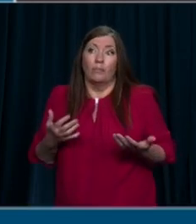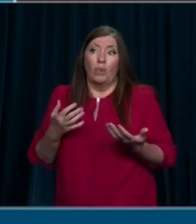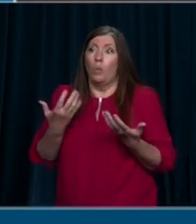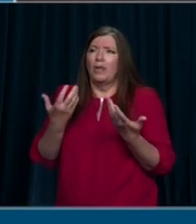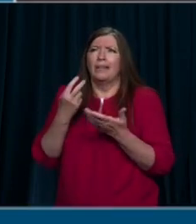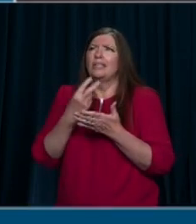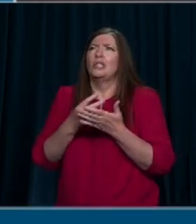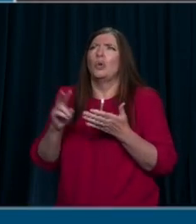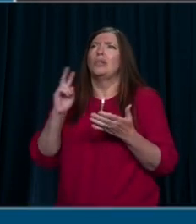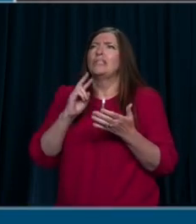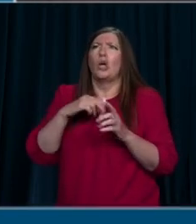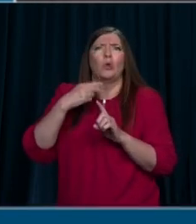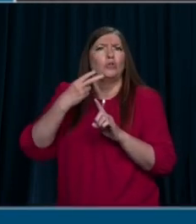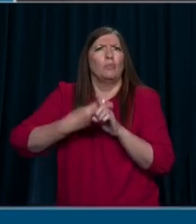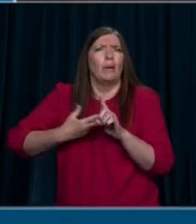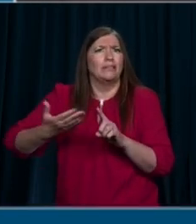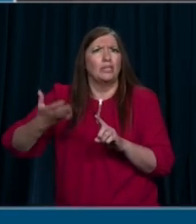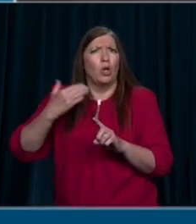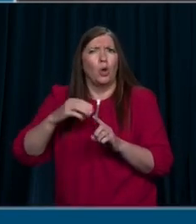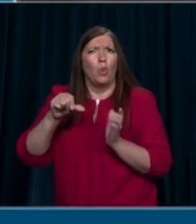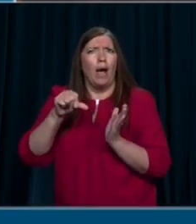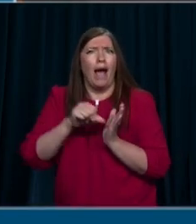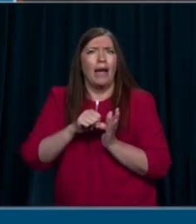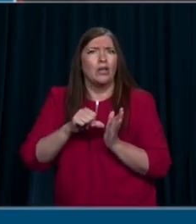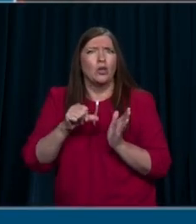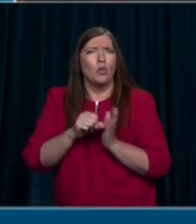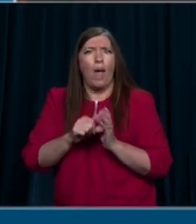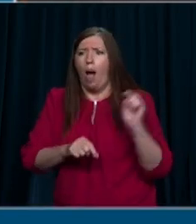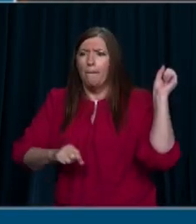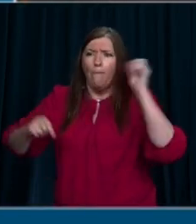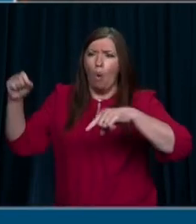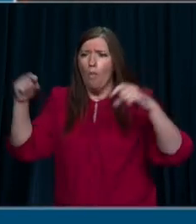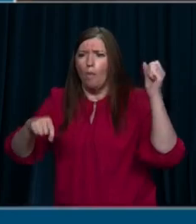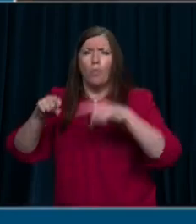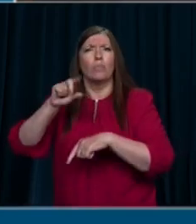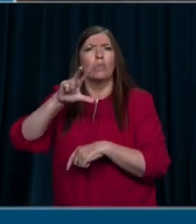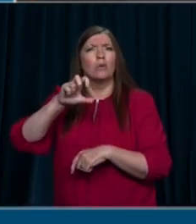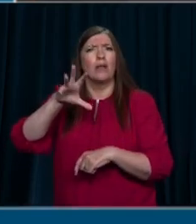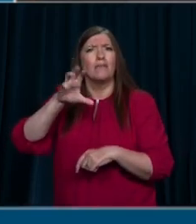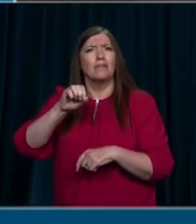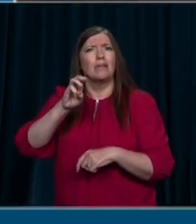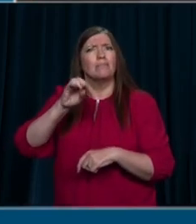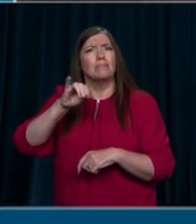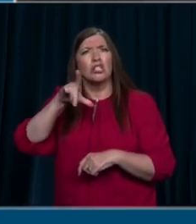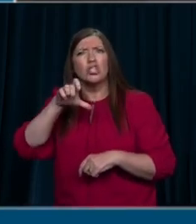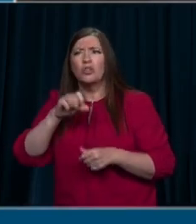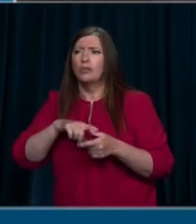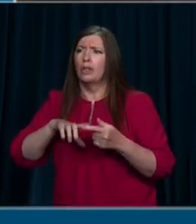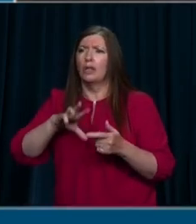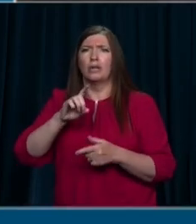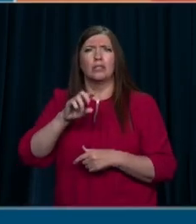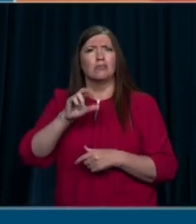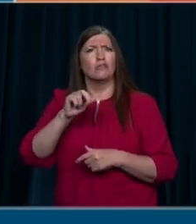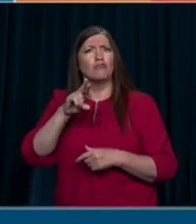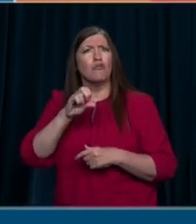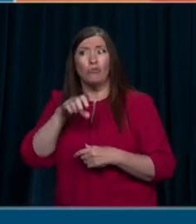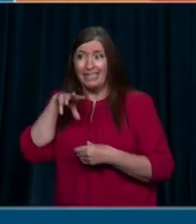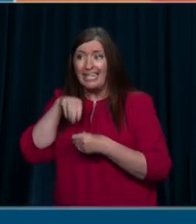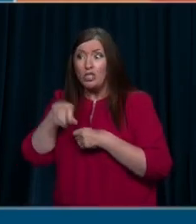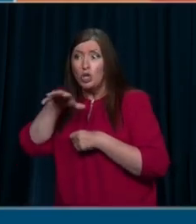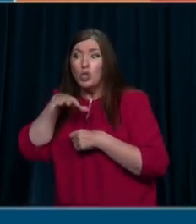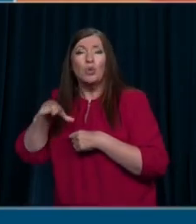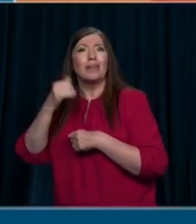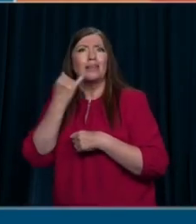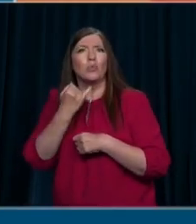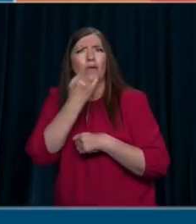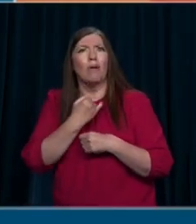couple months back, when Iran shot 350 missiles, drones, or something into Israel? How do you